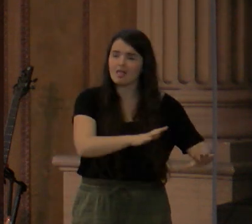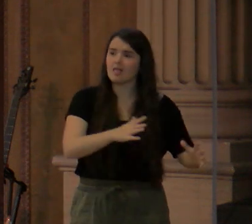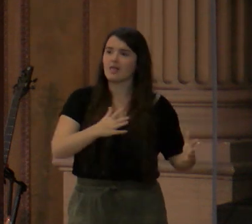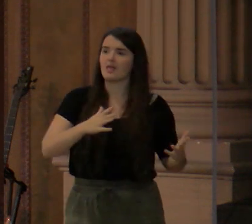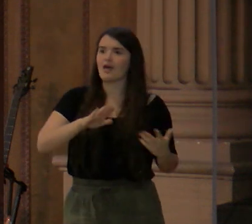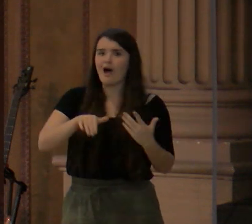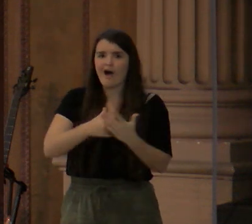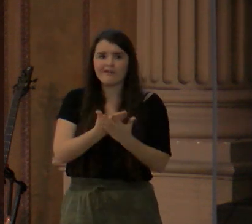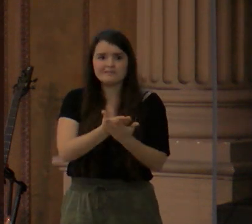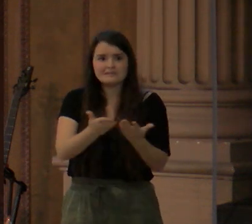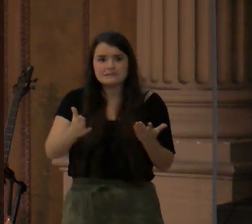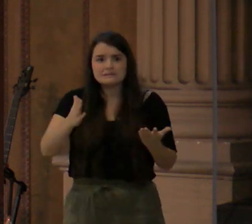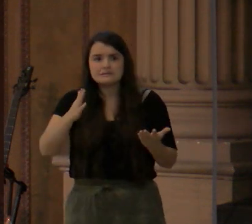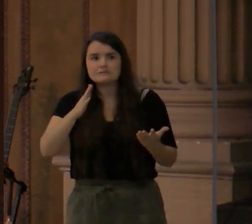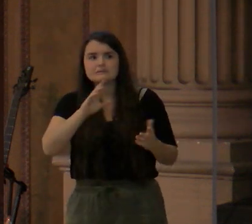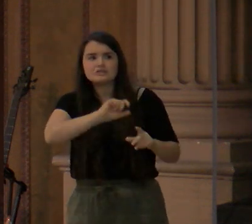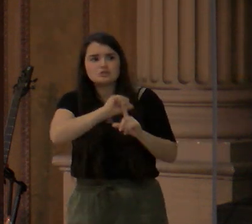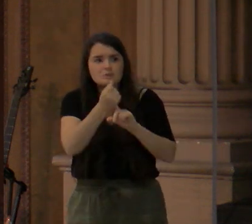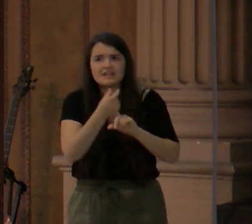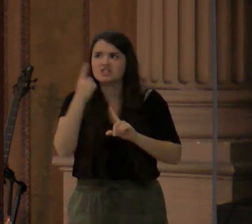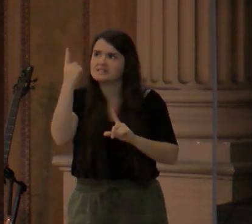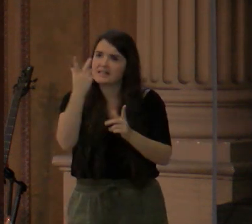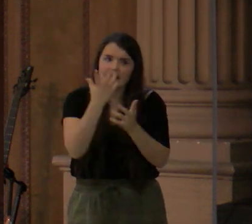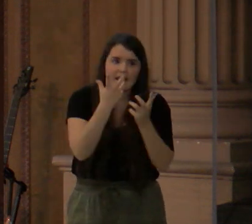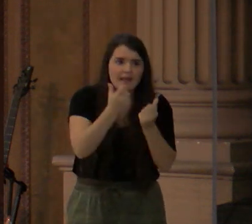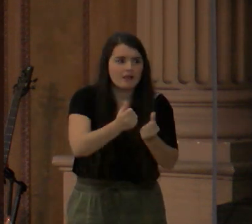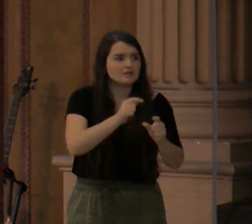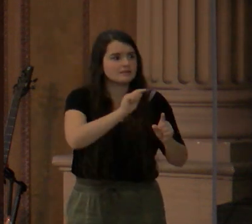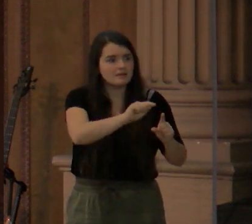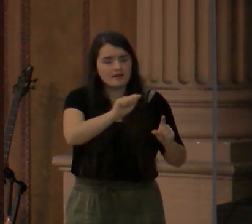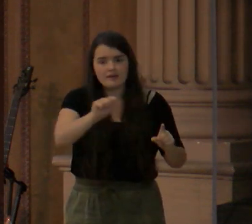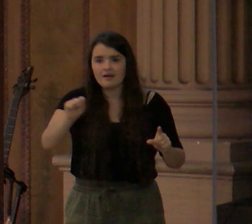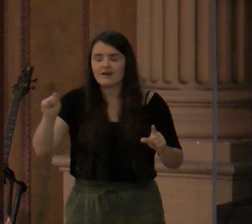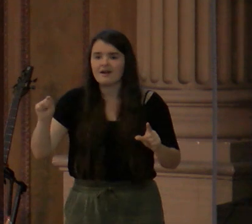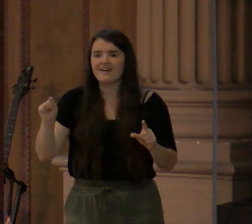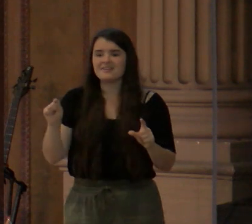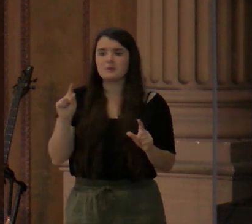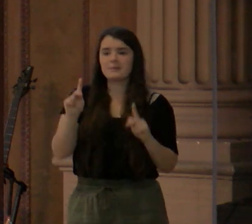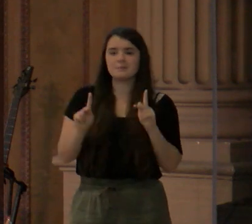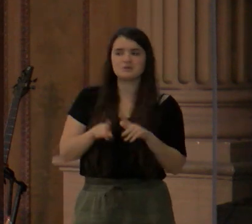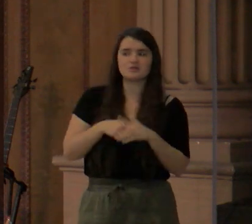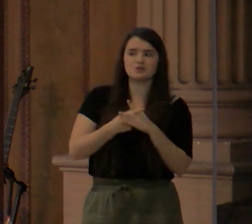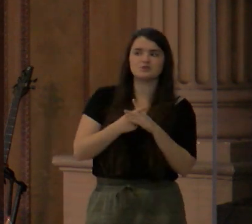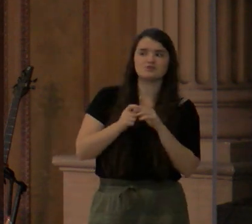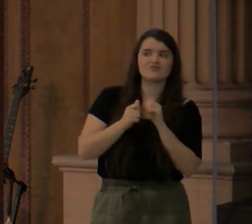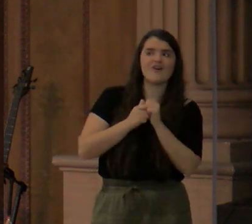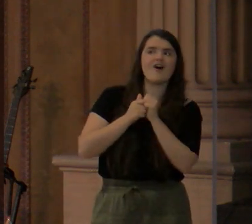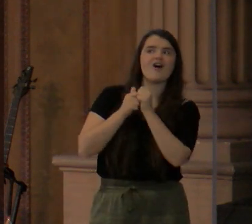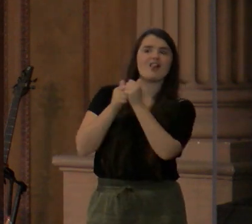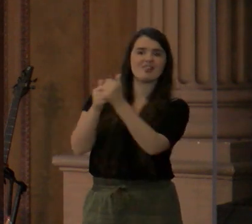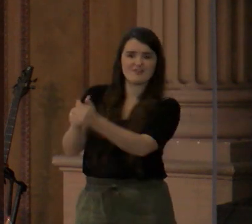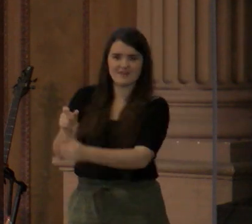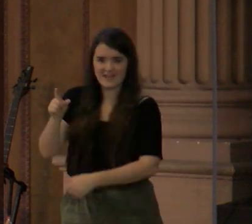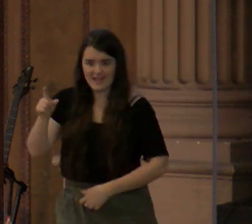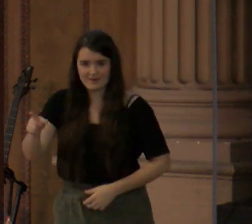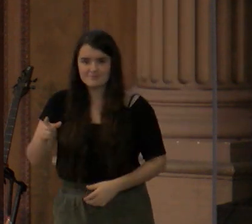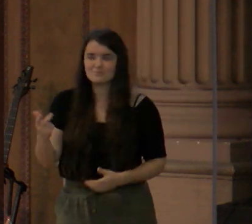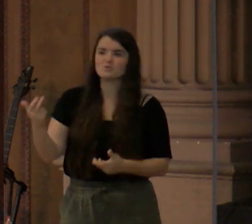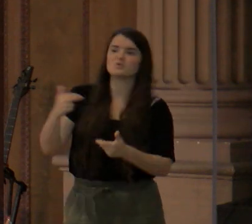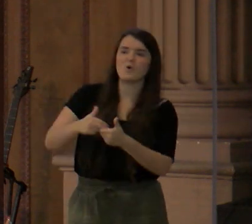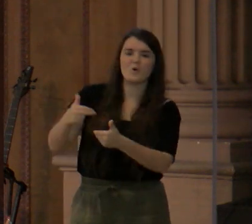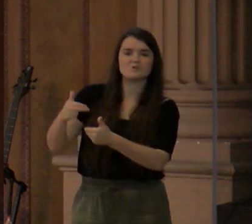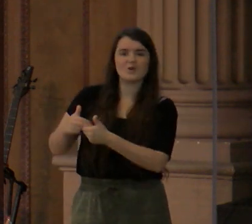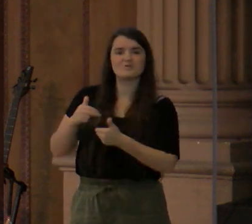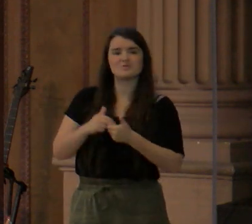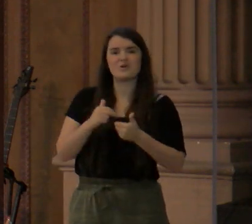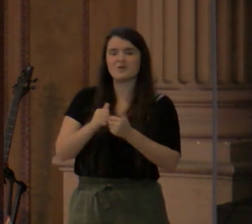crowds start to follow. So the kingdom has come near, people are joining that kingdom, and so you have